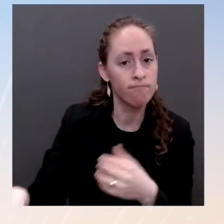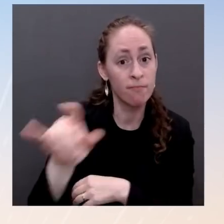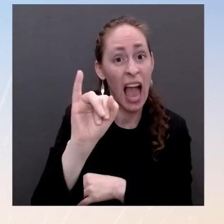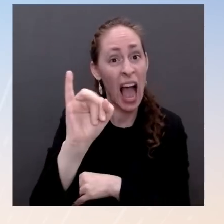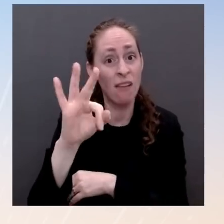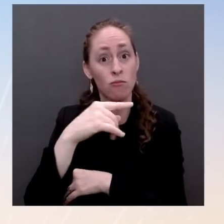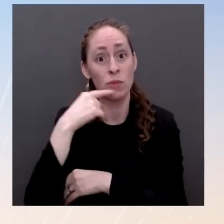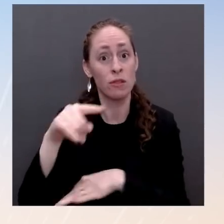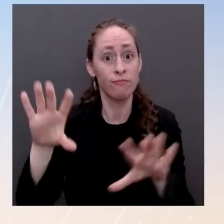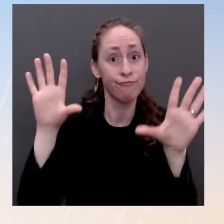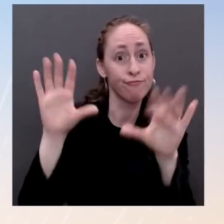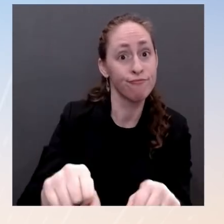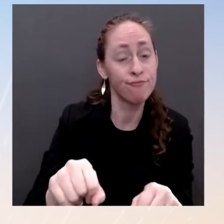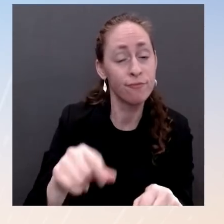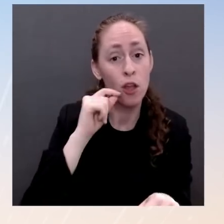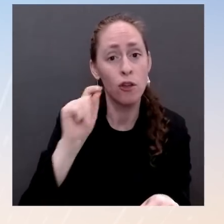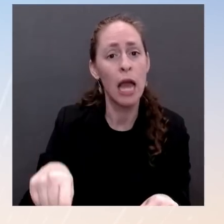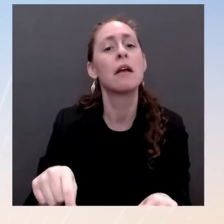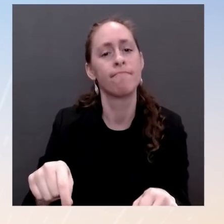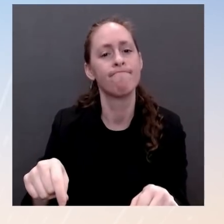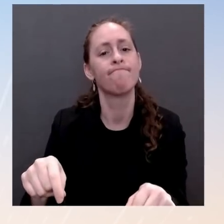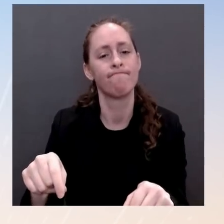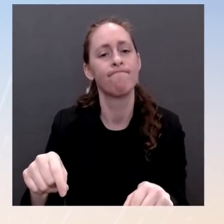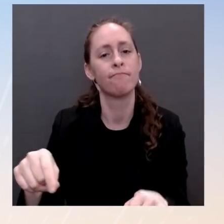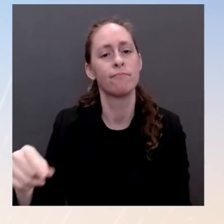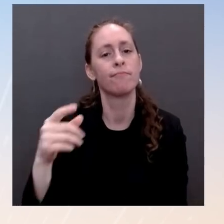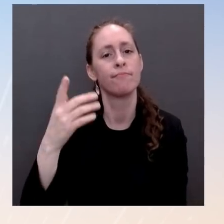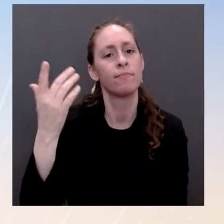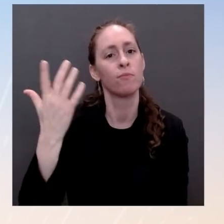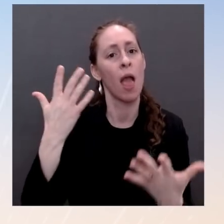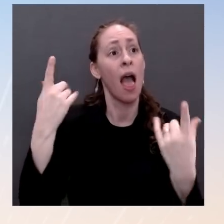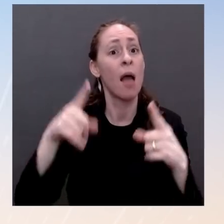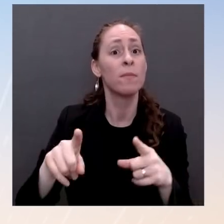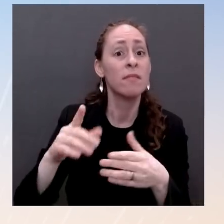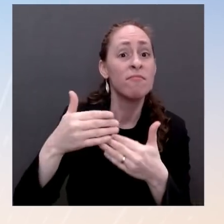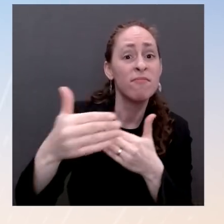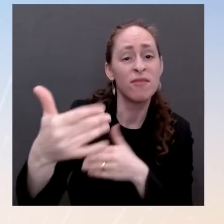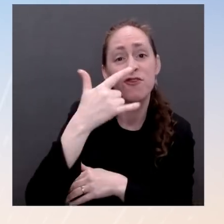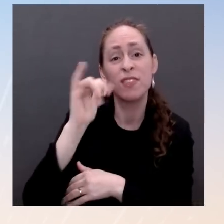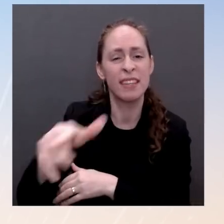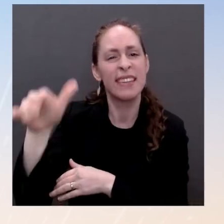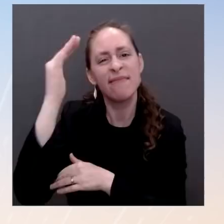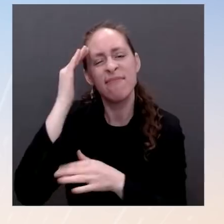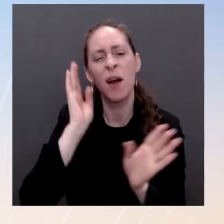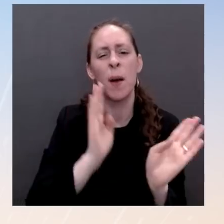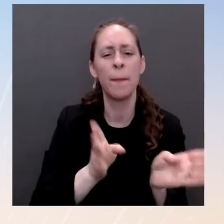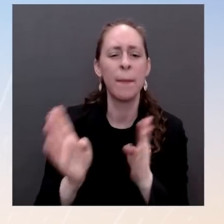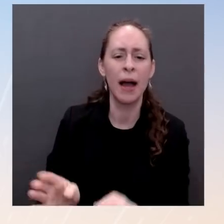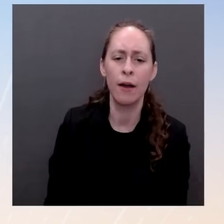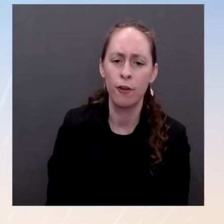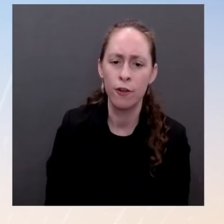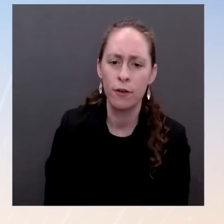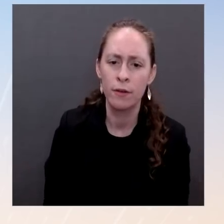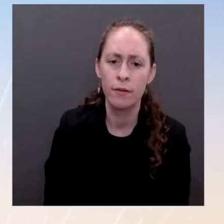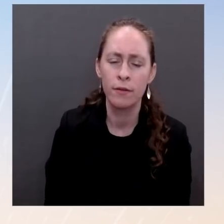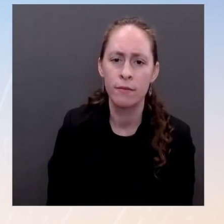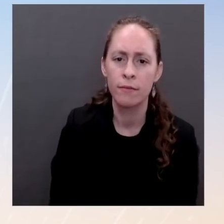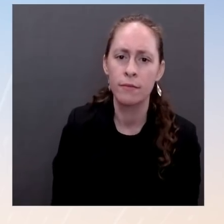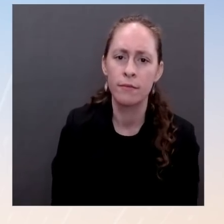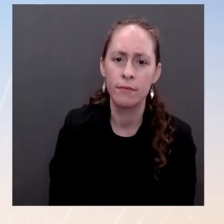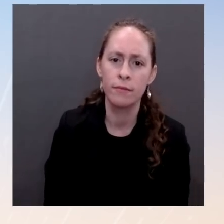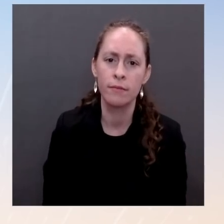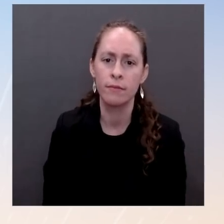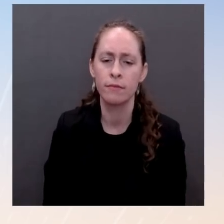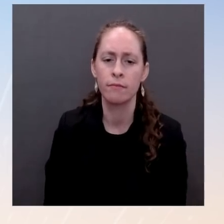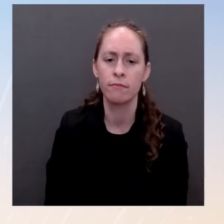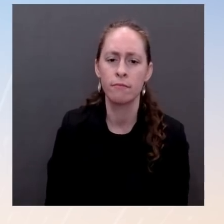the president talked about diplomatic efforts. Yeah. Could you go into more detail on what those diplomatic efforts could be? Is this going to be more U.S. interaction?